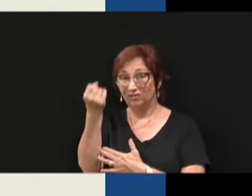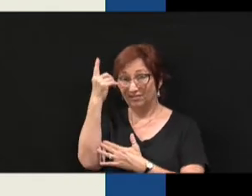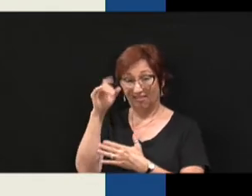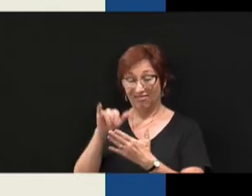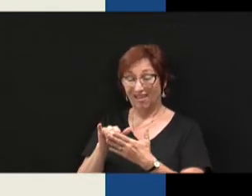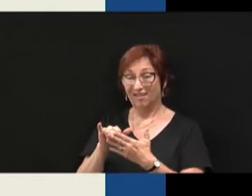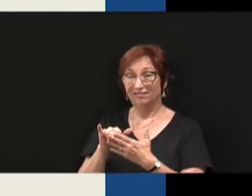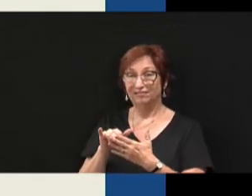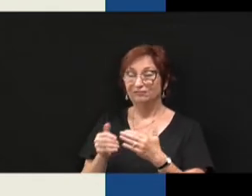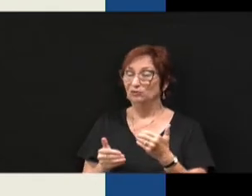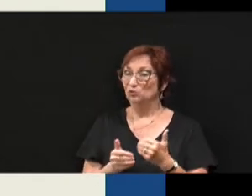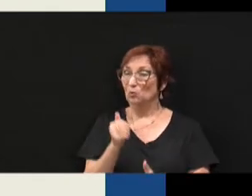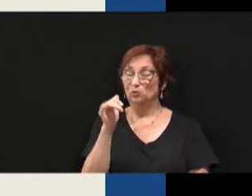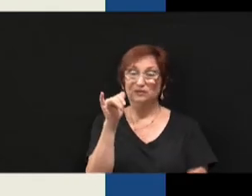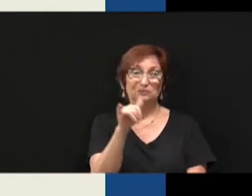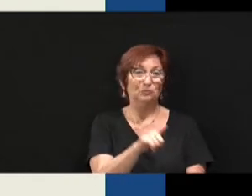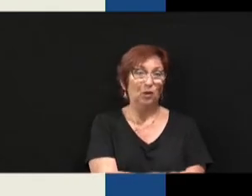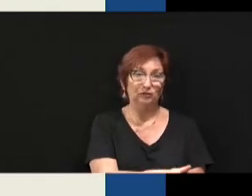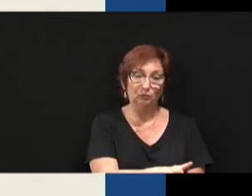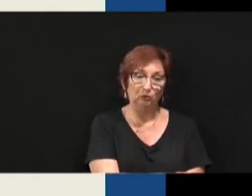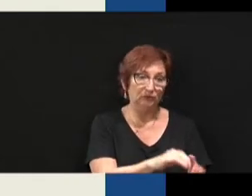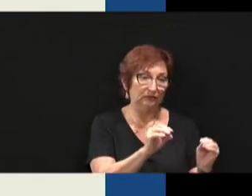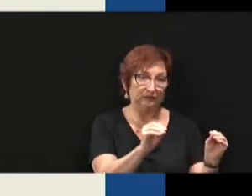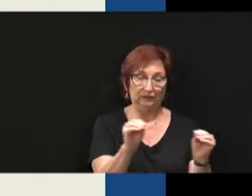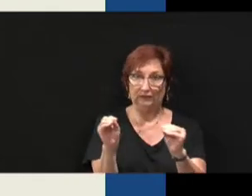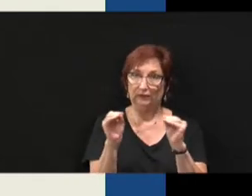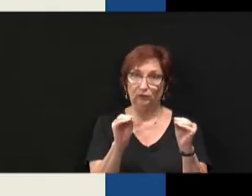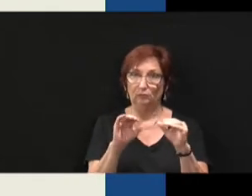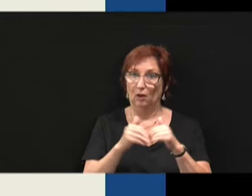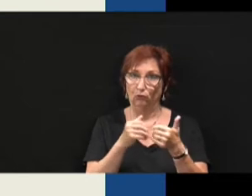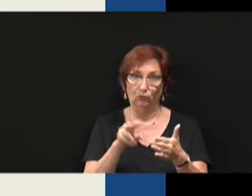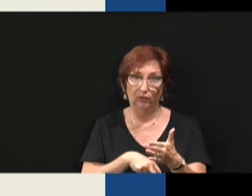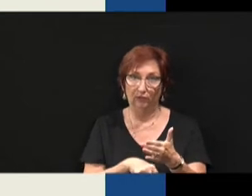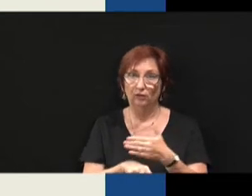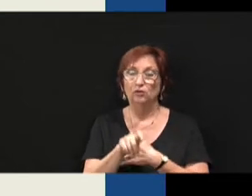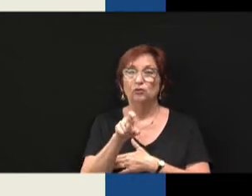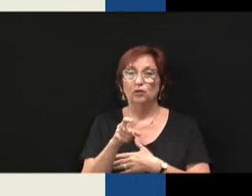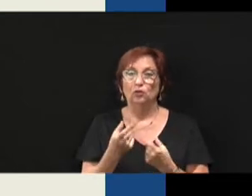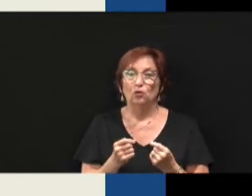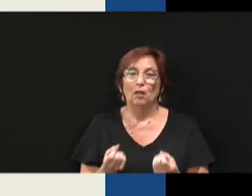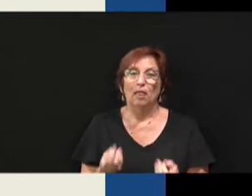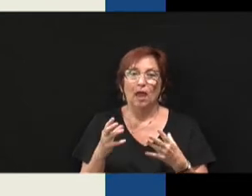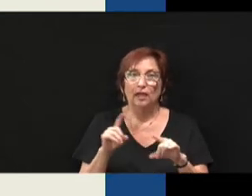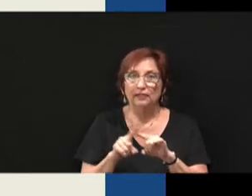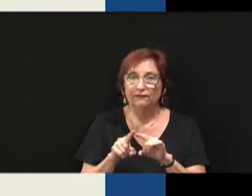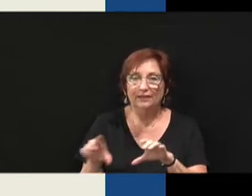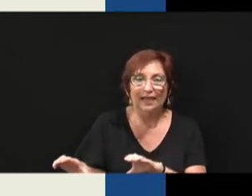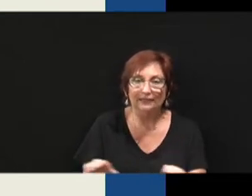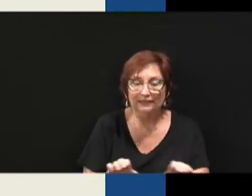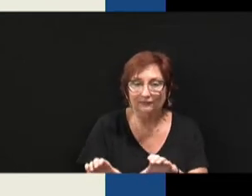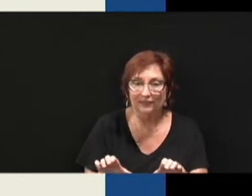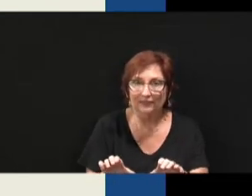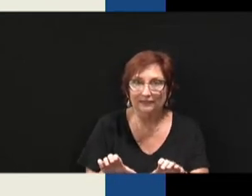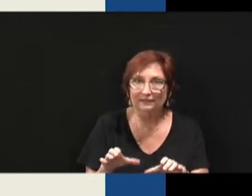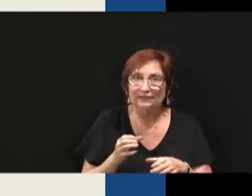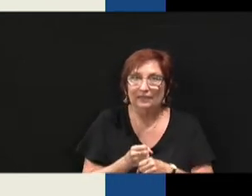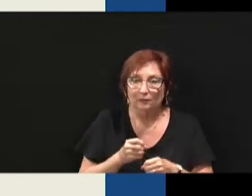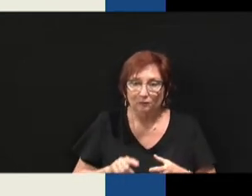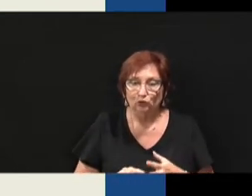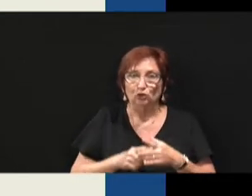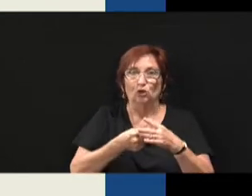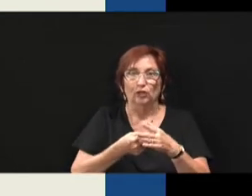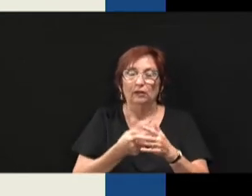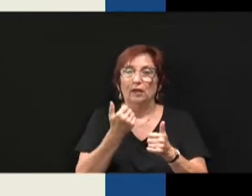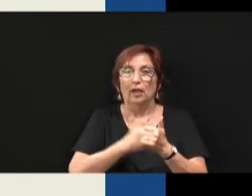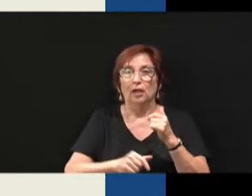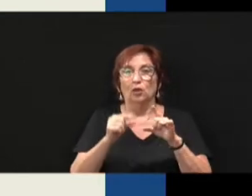almost impossible to teach them how to read. You got to do a lot of activities to get them to the point. Any word